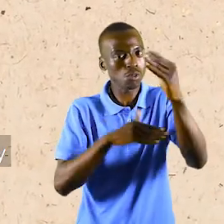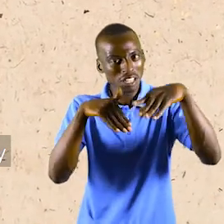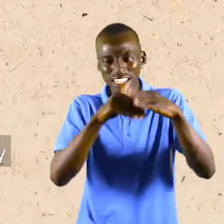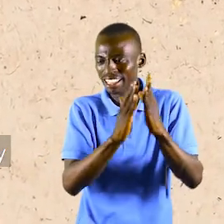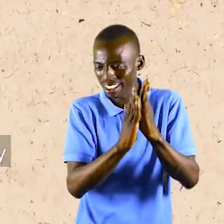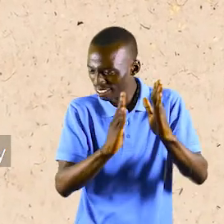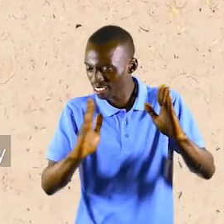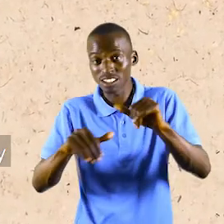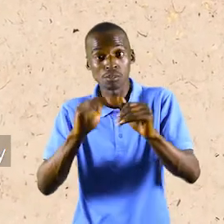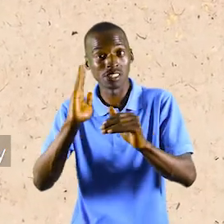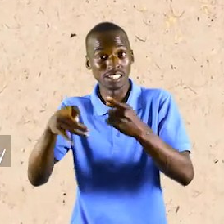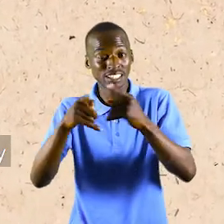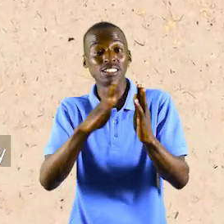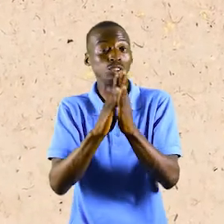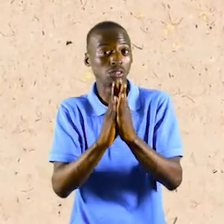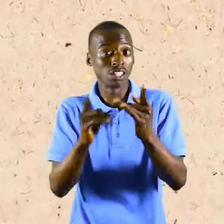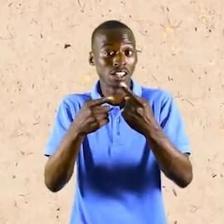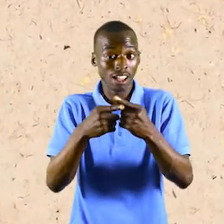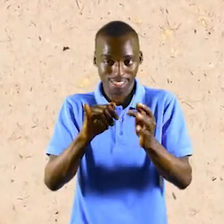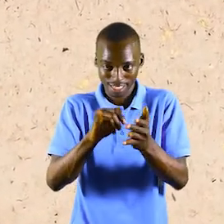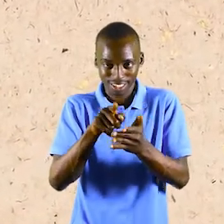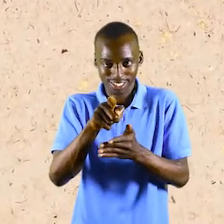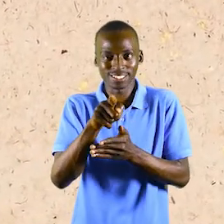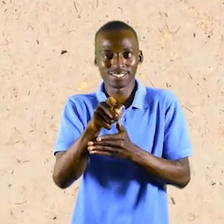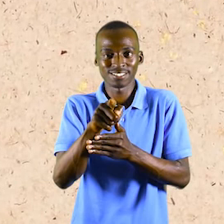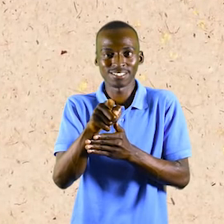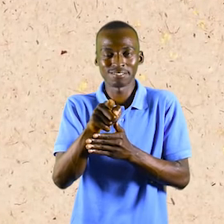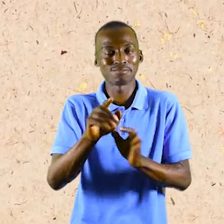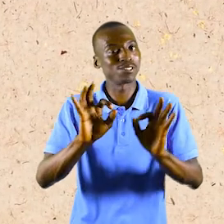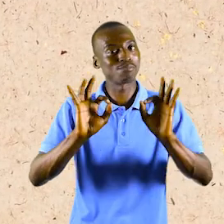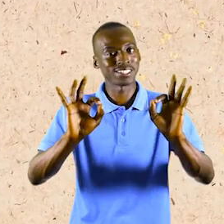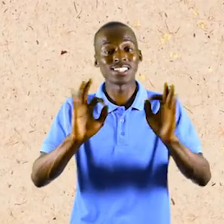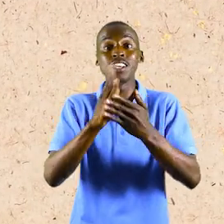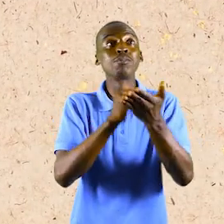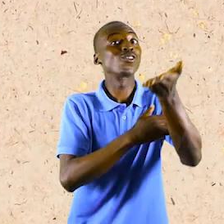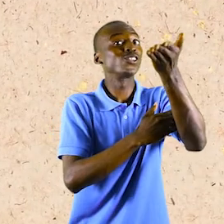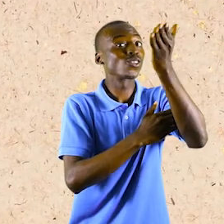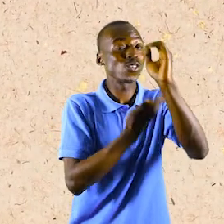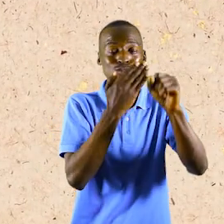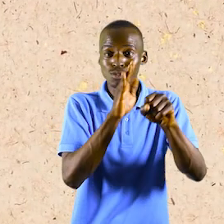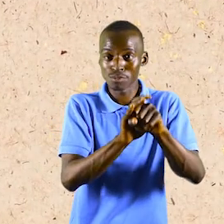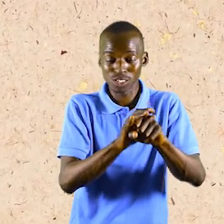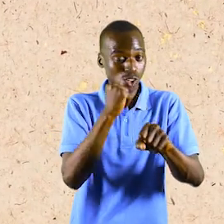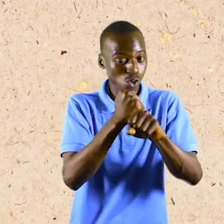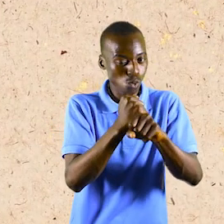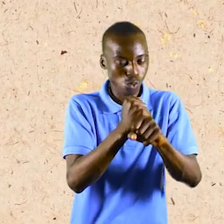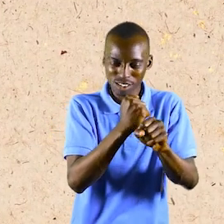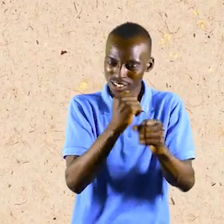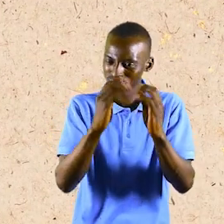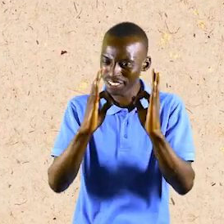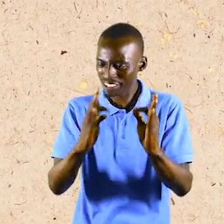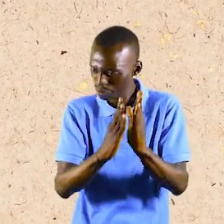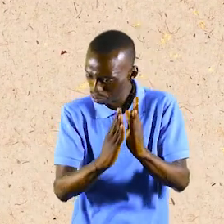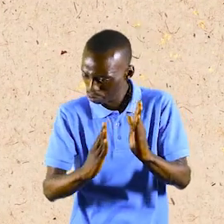doing anything directly in the story, and that's its brilliance. Because God's providence is at work behind every scene of